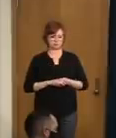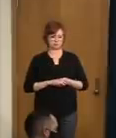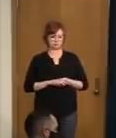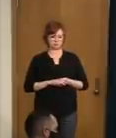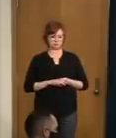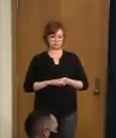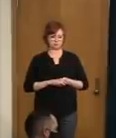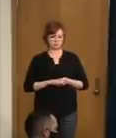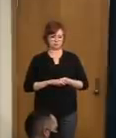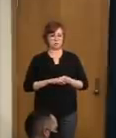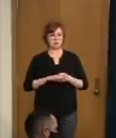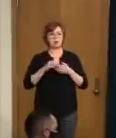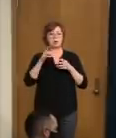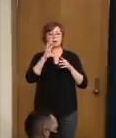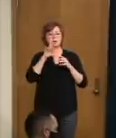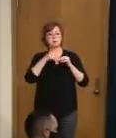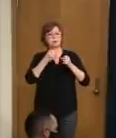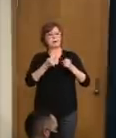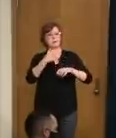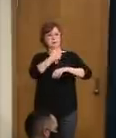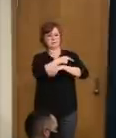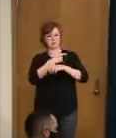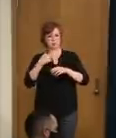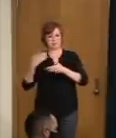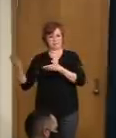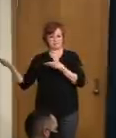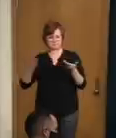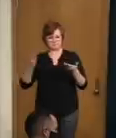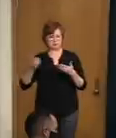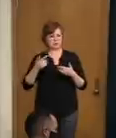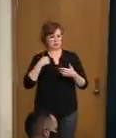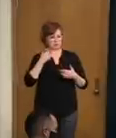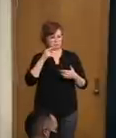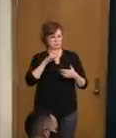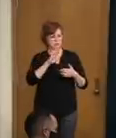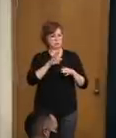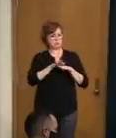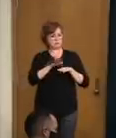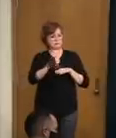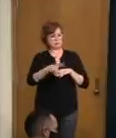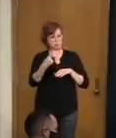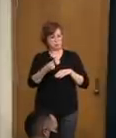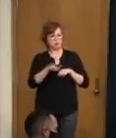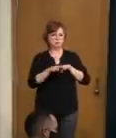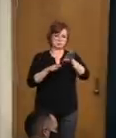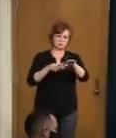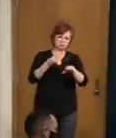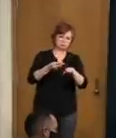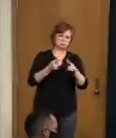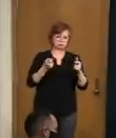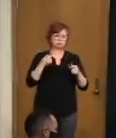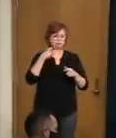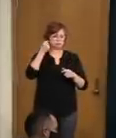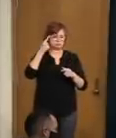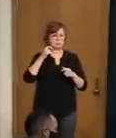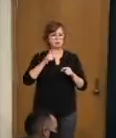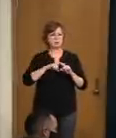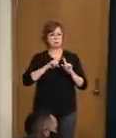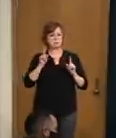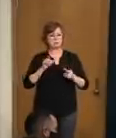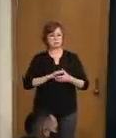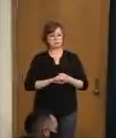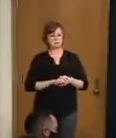supply of vaccine we currently have. I understand you're not looking to adjust your plan at this point, but is that time frame we had